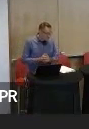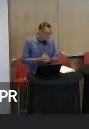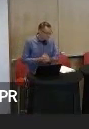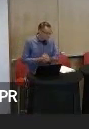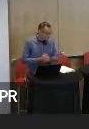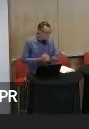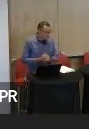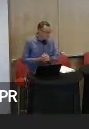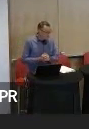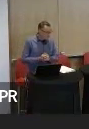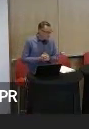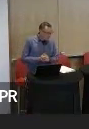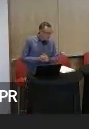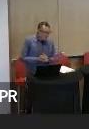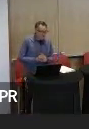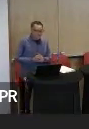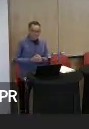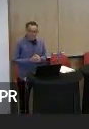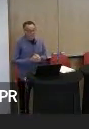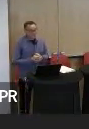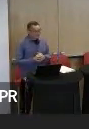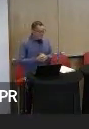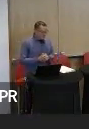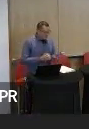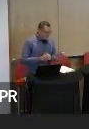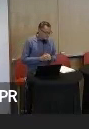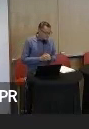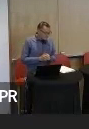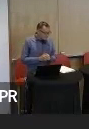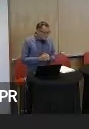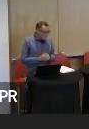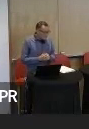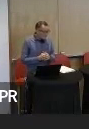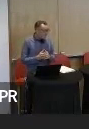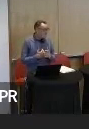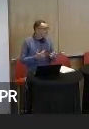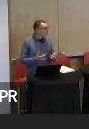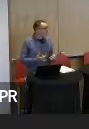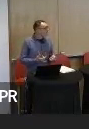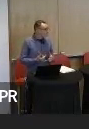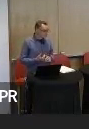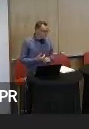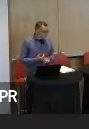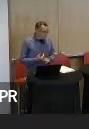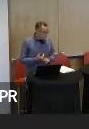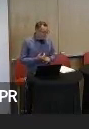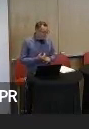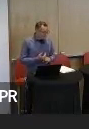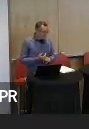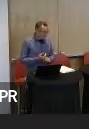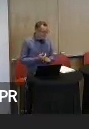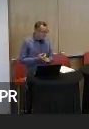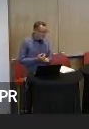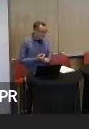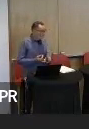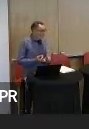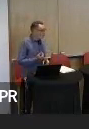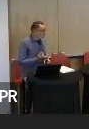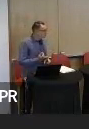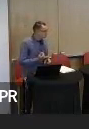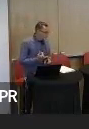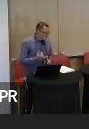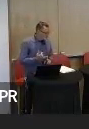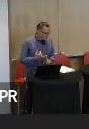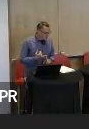few miles wide. Using TMAPs, the map files are ready to emboss on